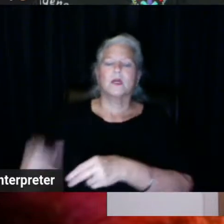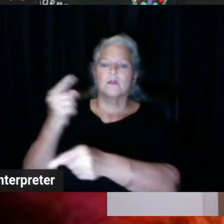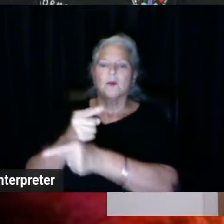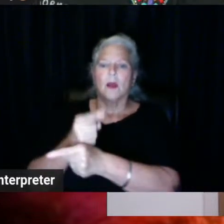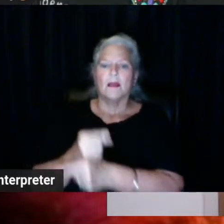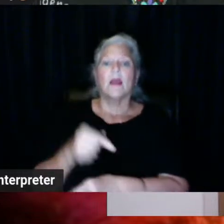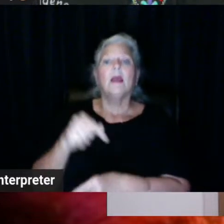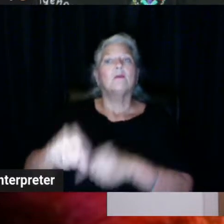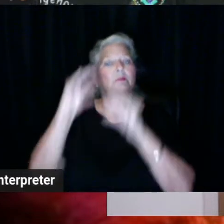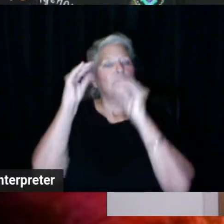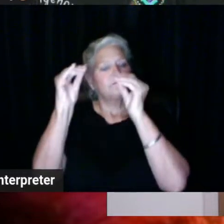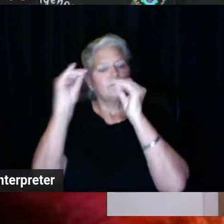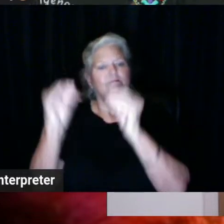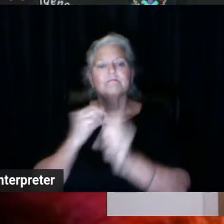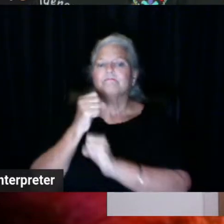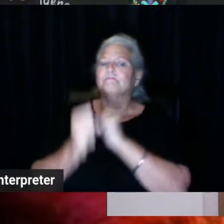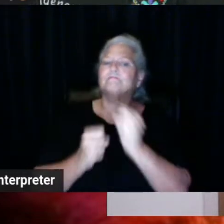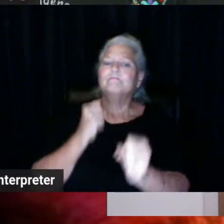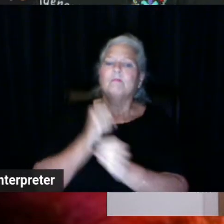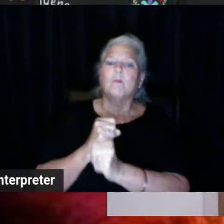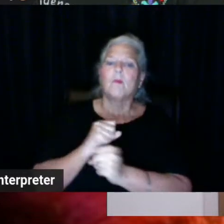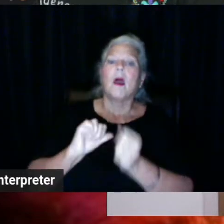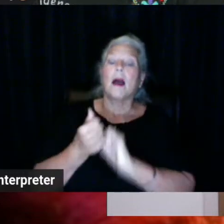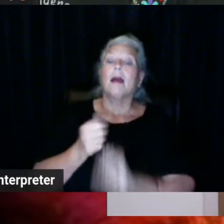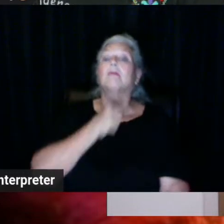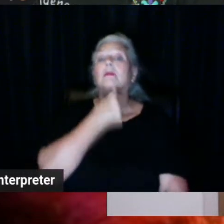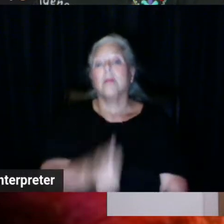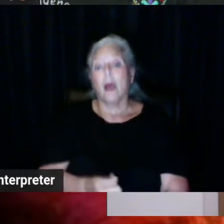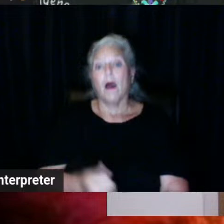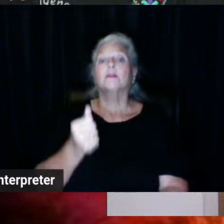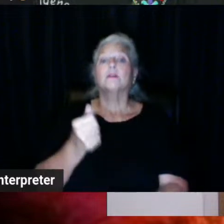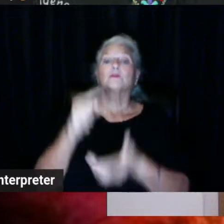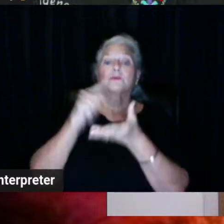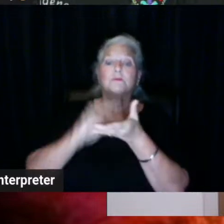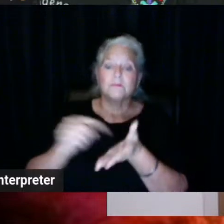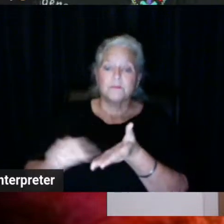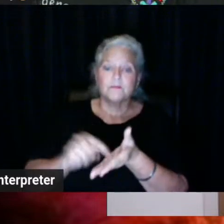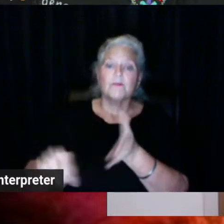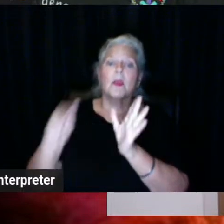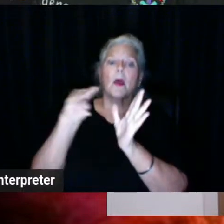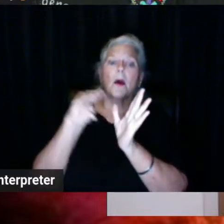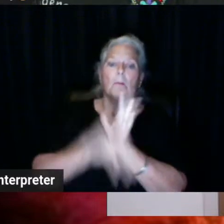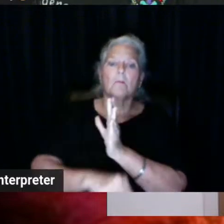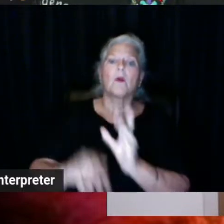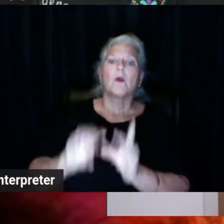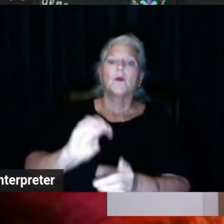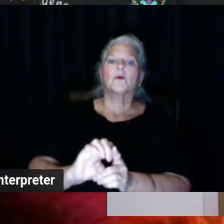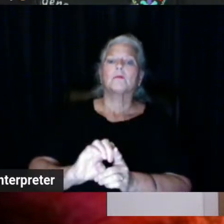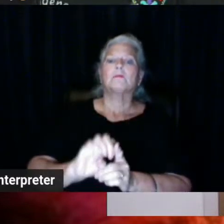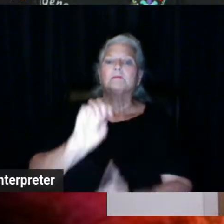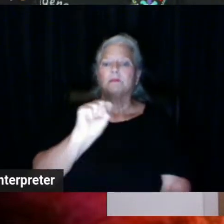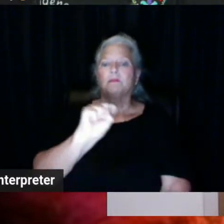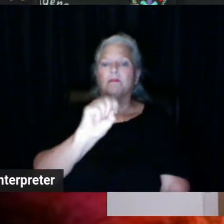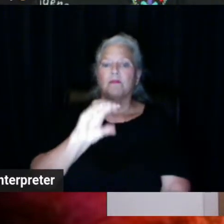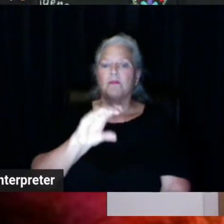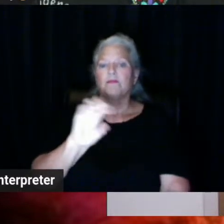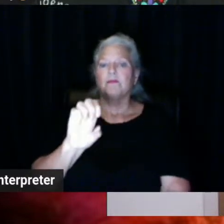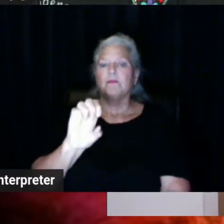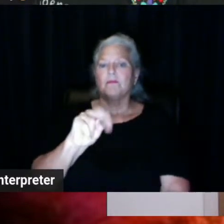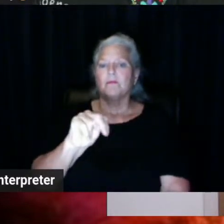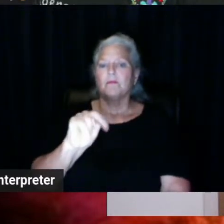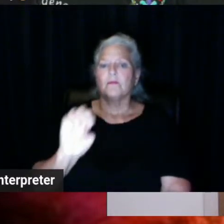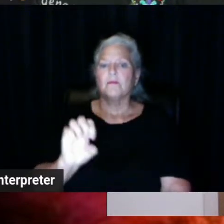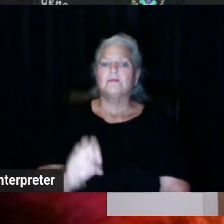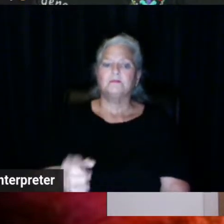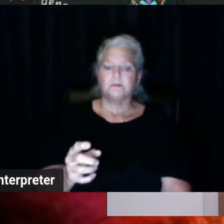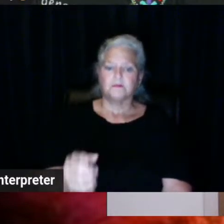scene. Instead of Chief Rafferty addressing these performance issues with appropriate corrective action, many, if not all involved, have